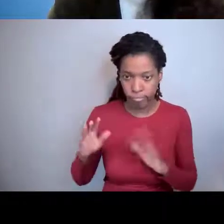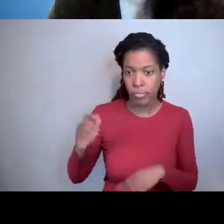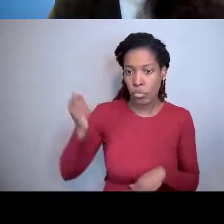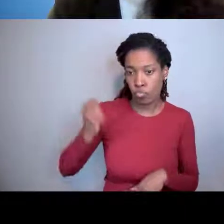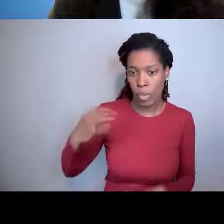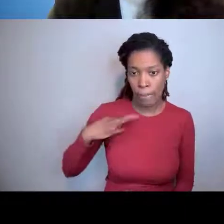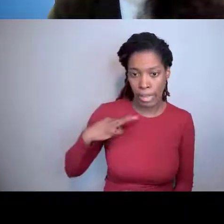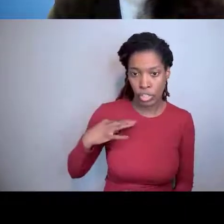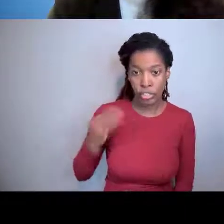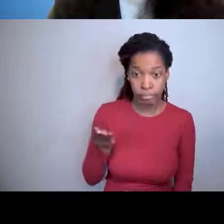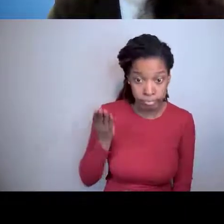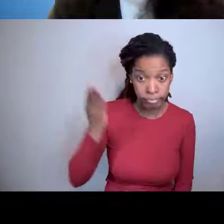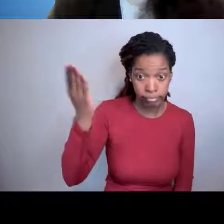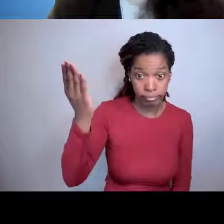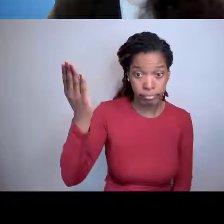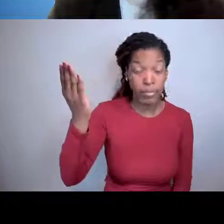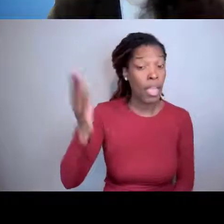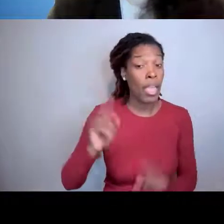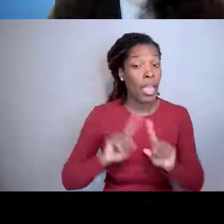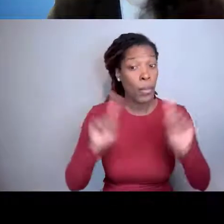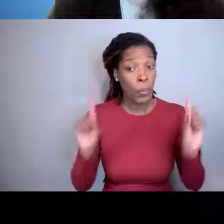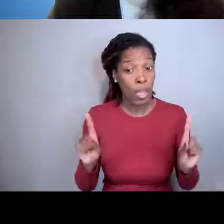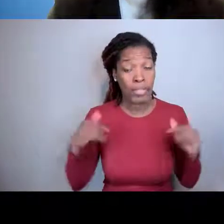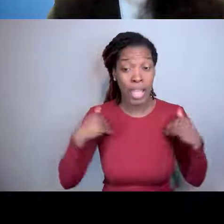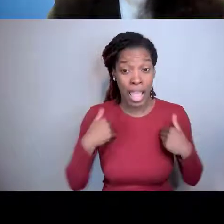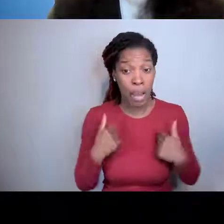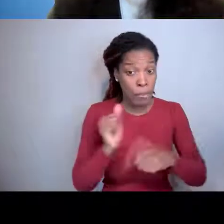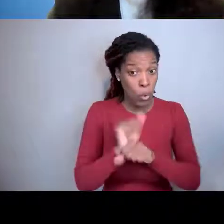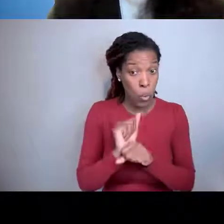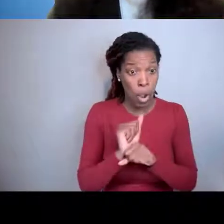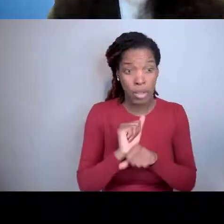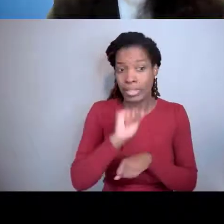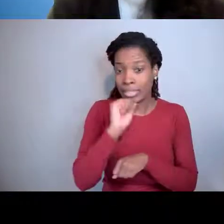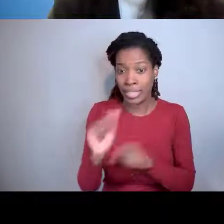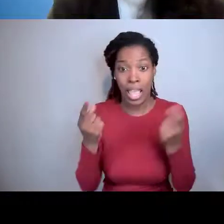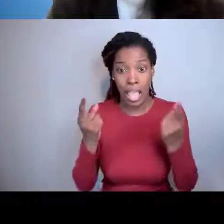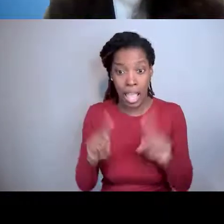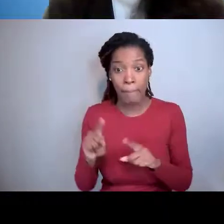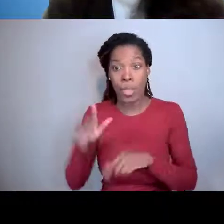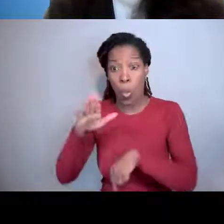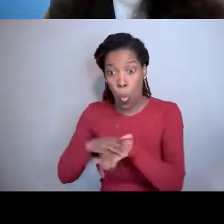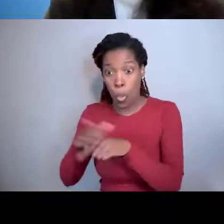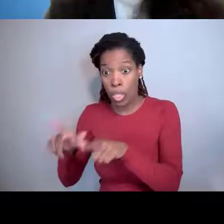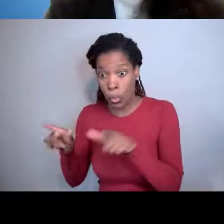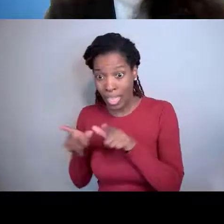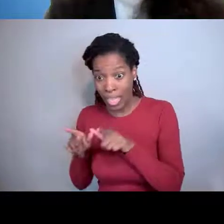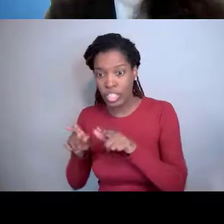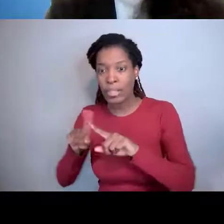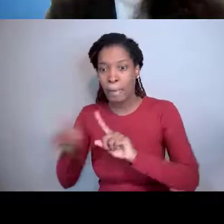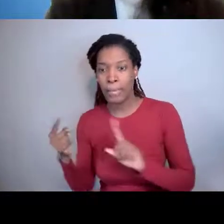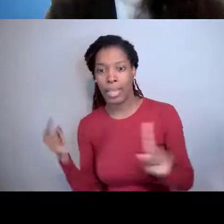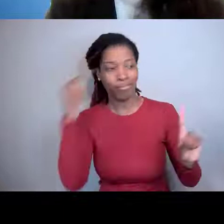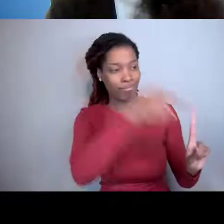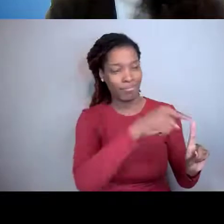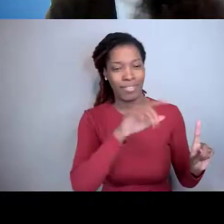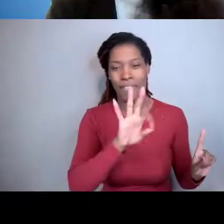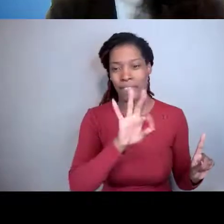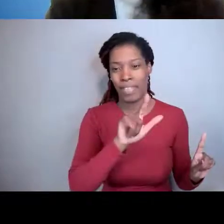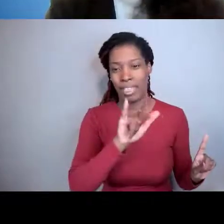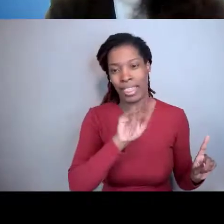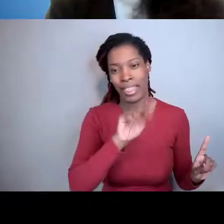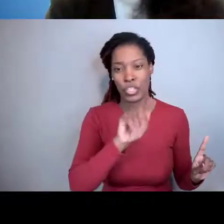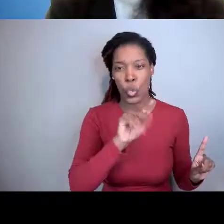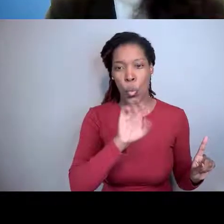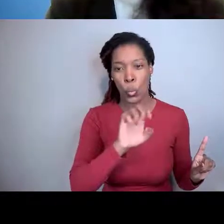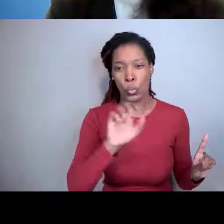the work will not be, animal work is not conducted at Quartz Biotech, but rather Flintstone Technology. Flintstone